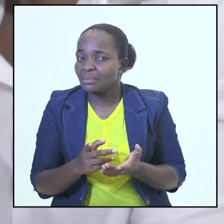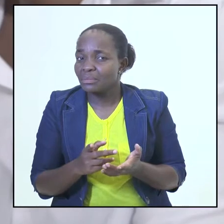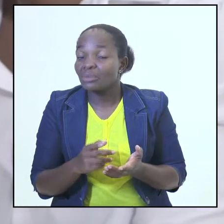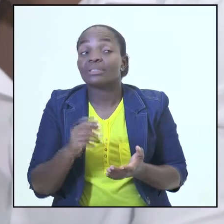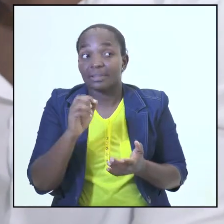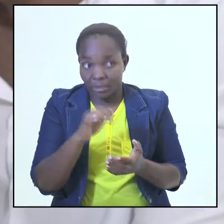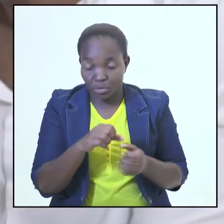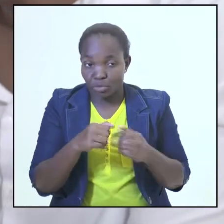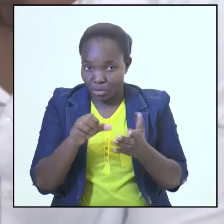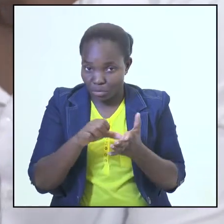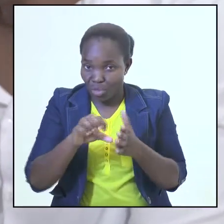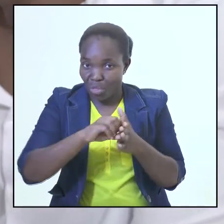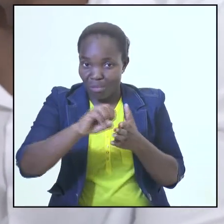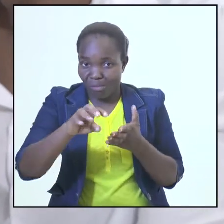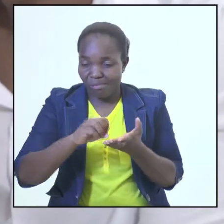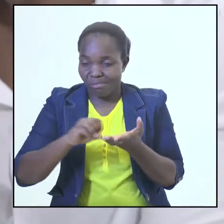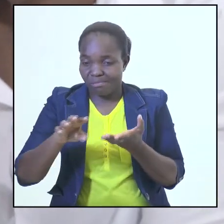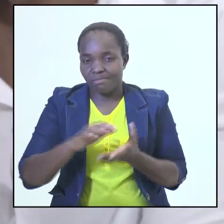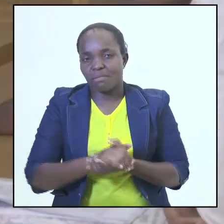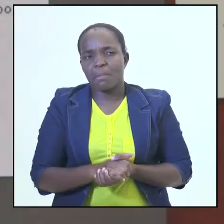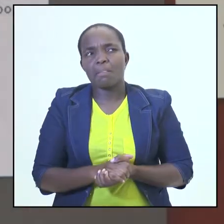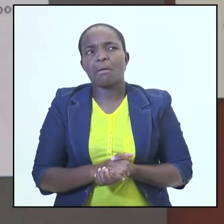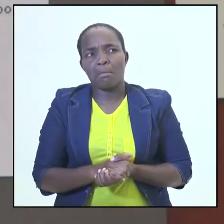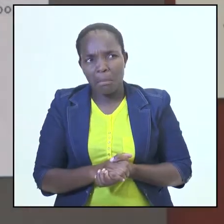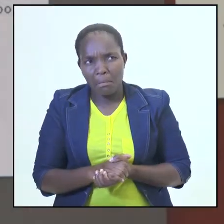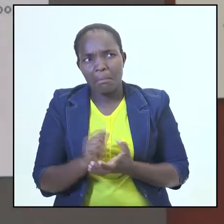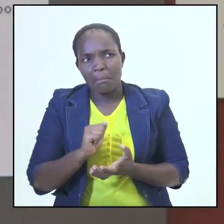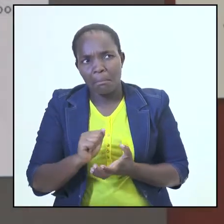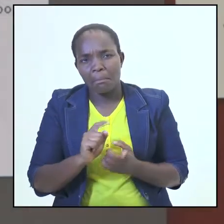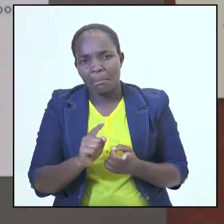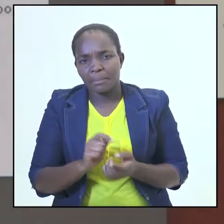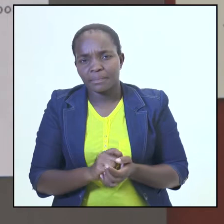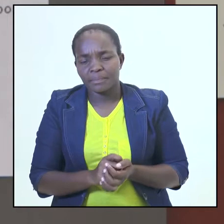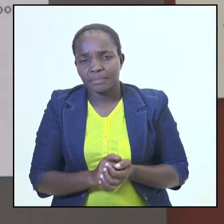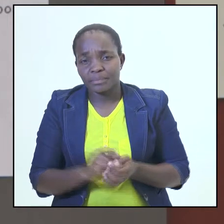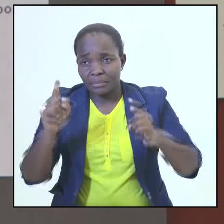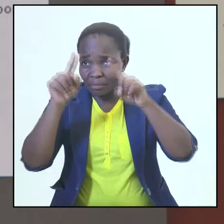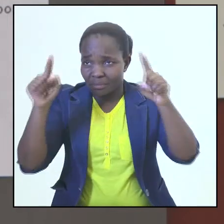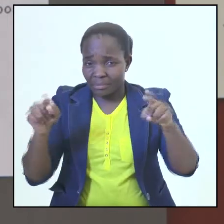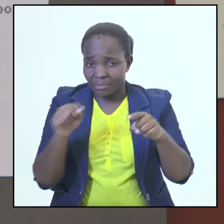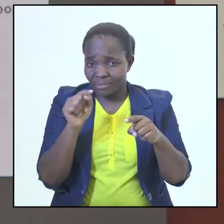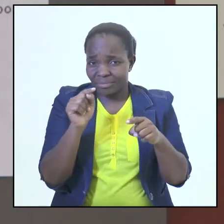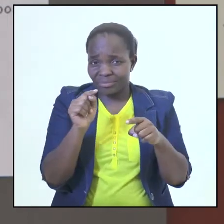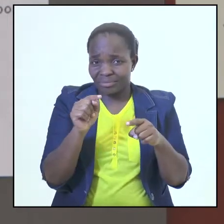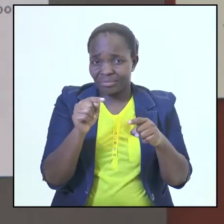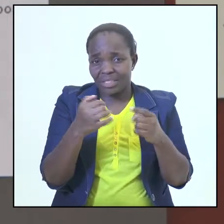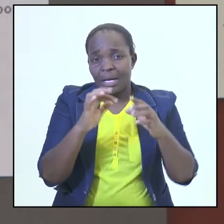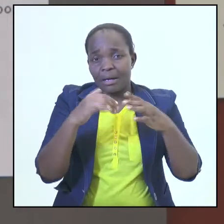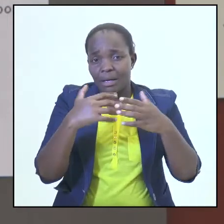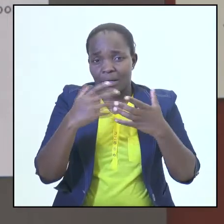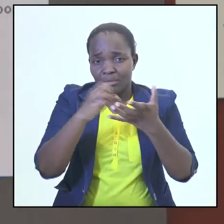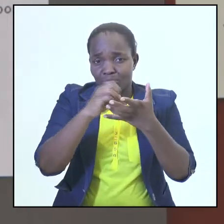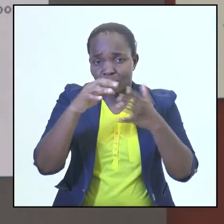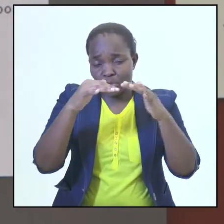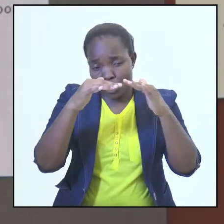right, Melissa. That makes more sense. The screened sewage water is then moved to the grit